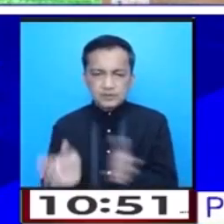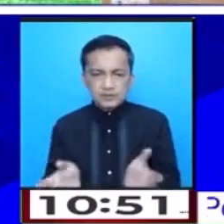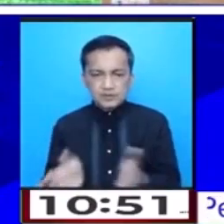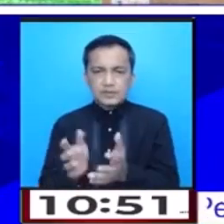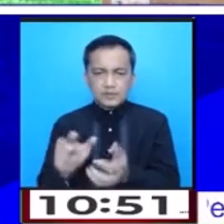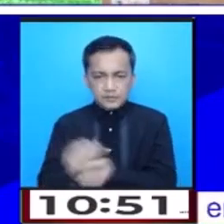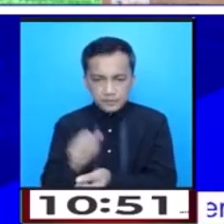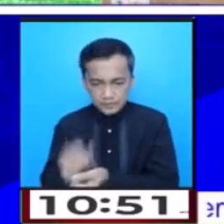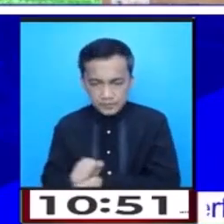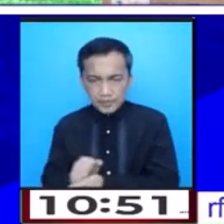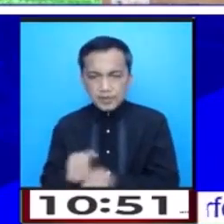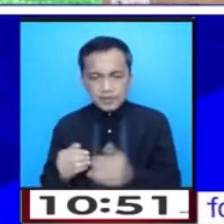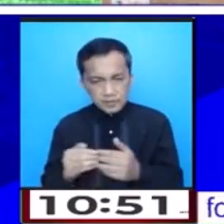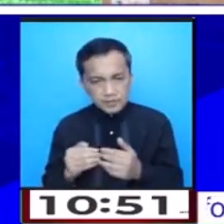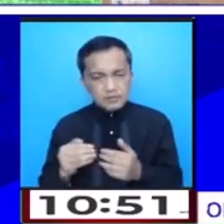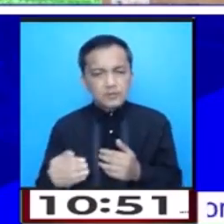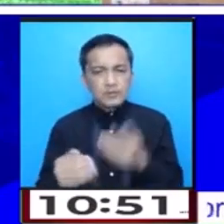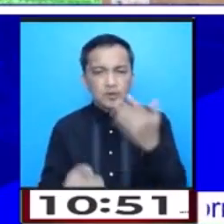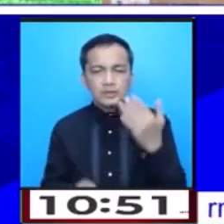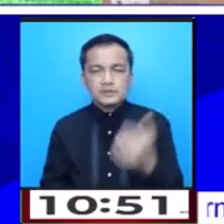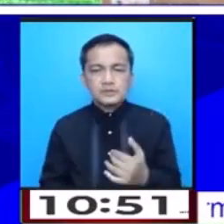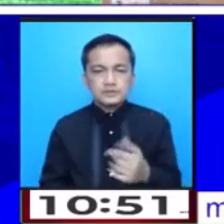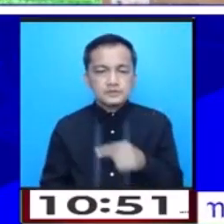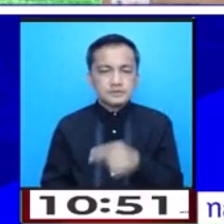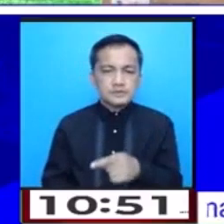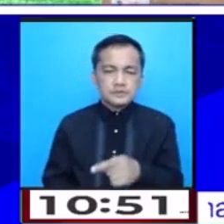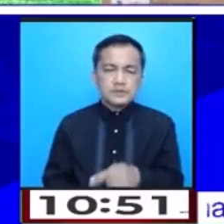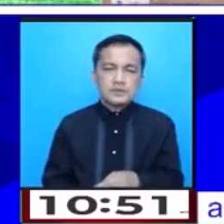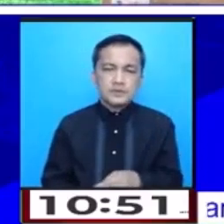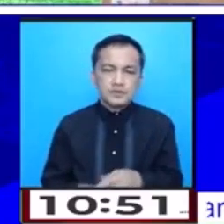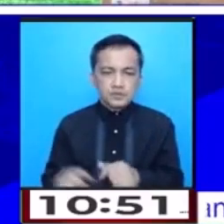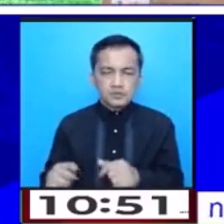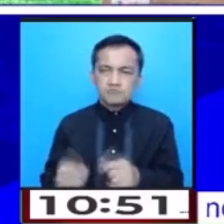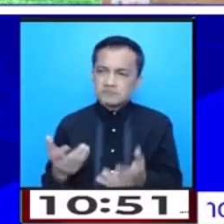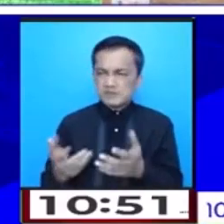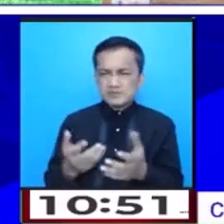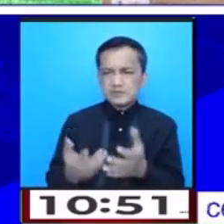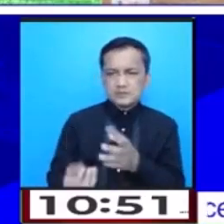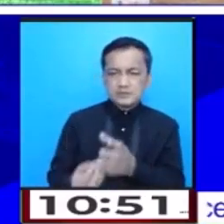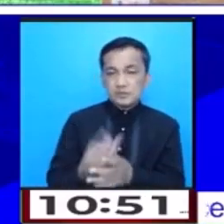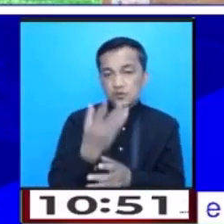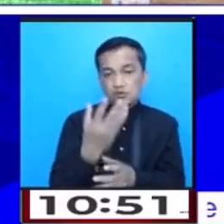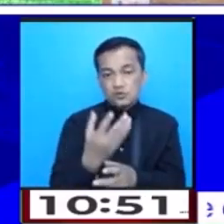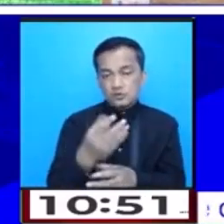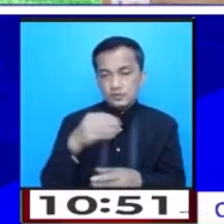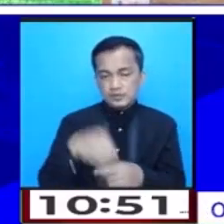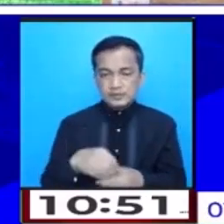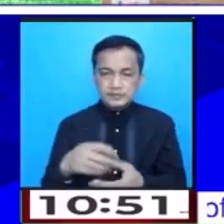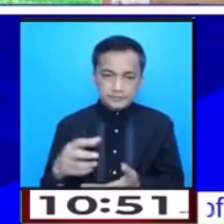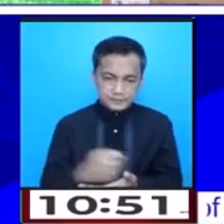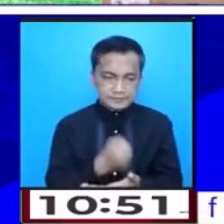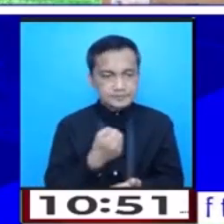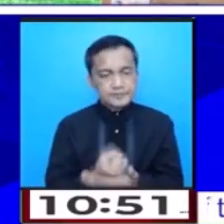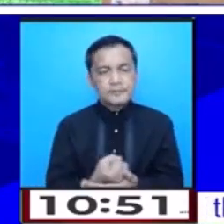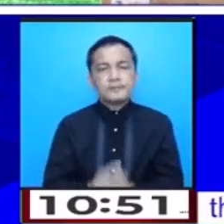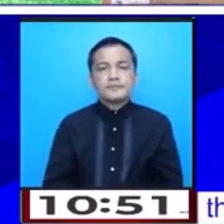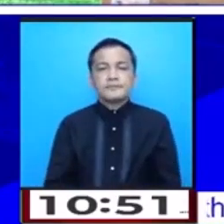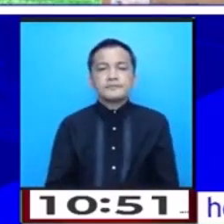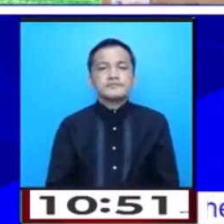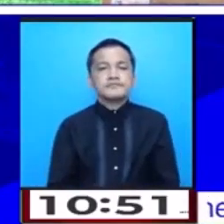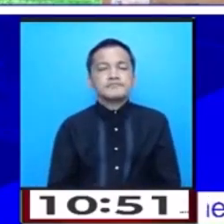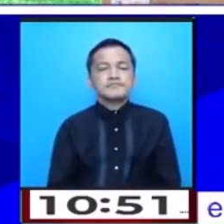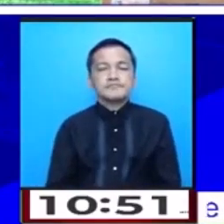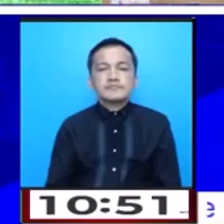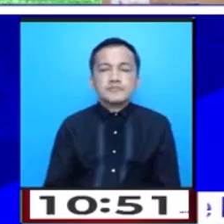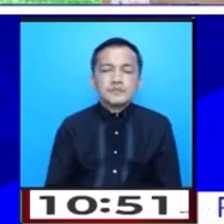It's but it's going to be the growth in incomes, the growth in and in the expectations